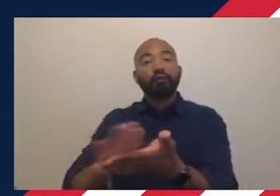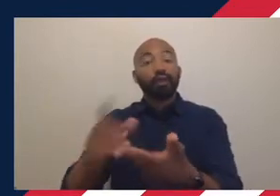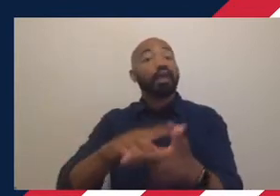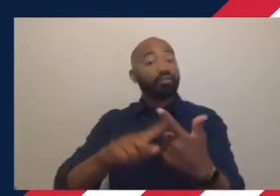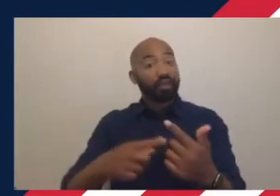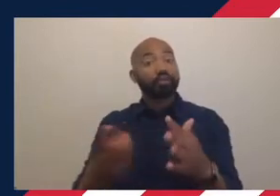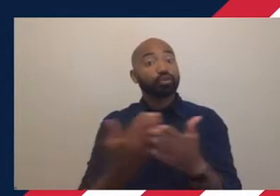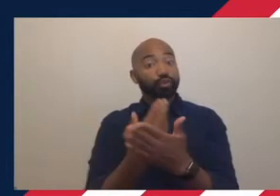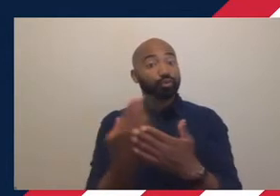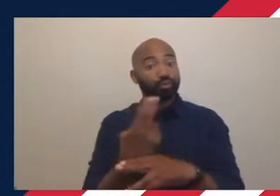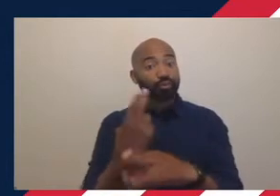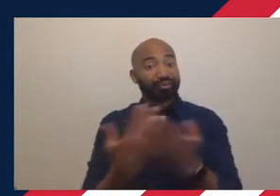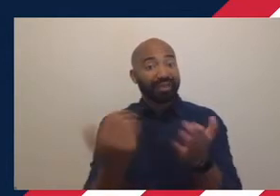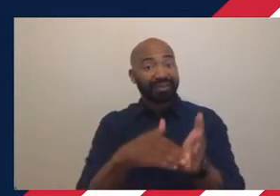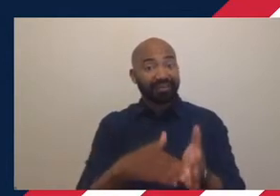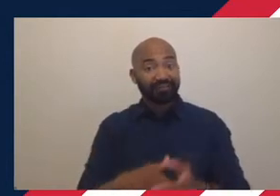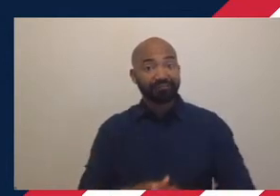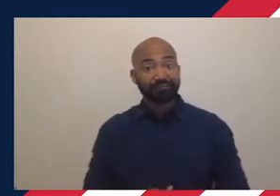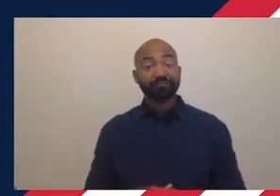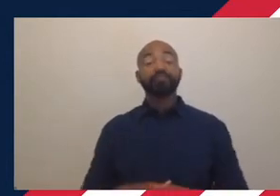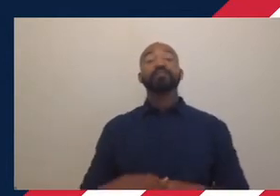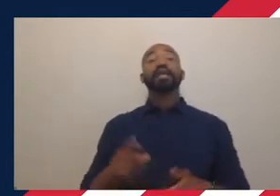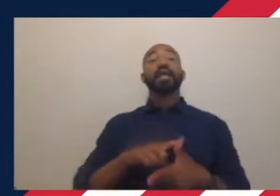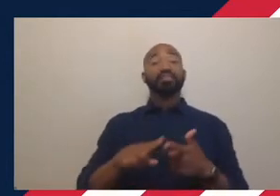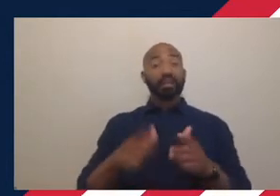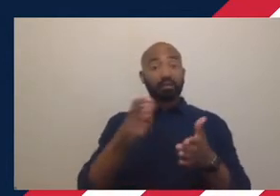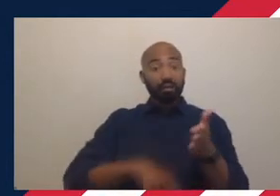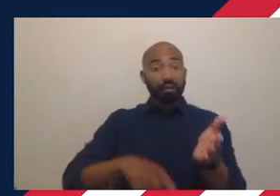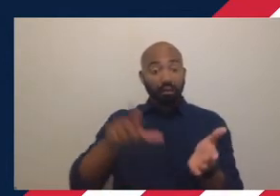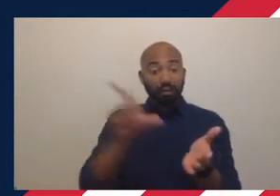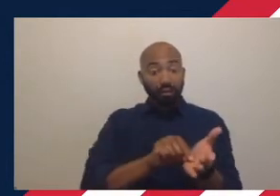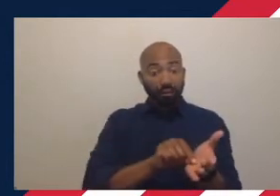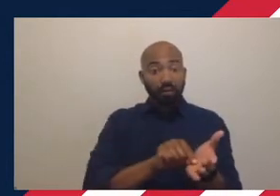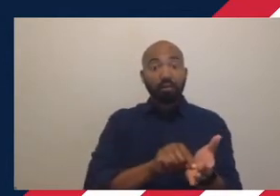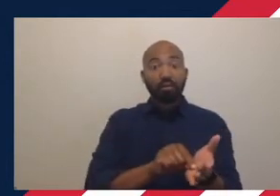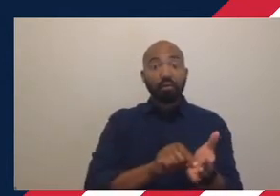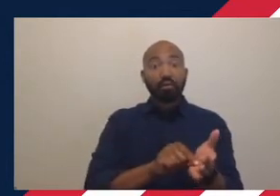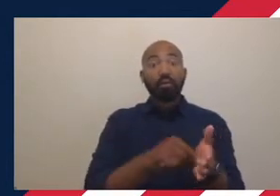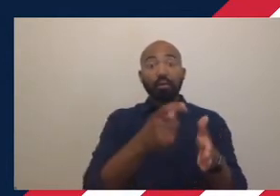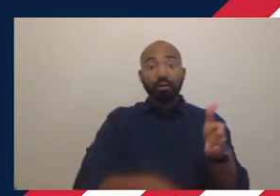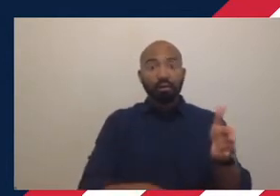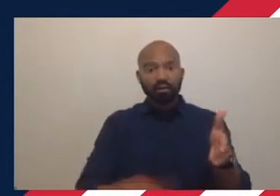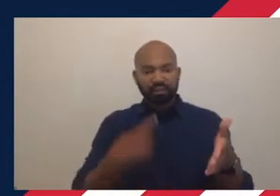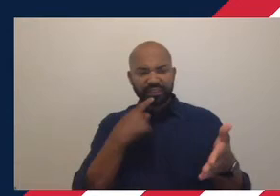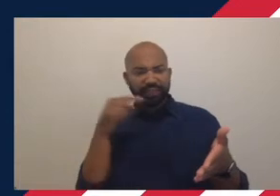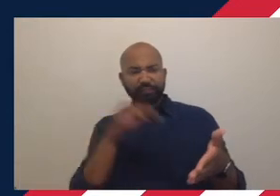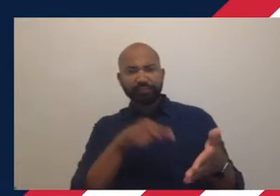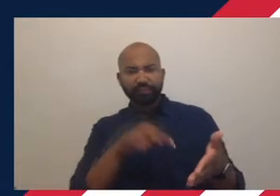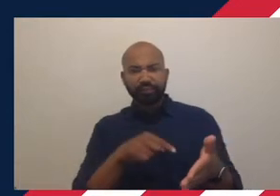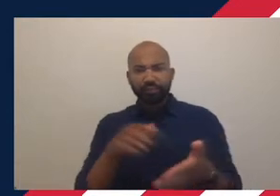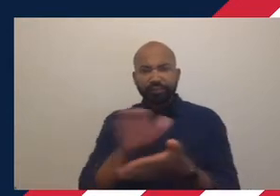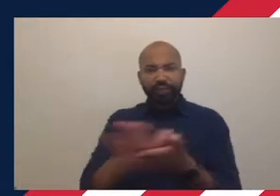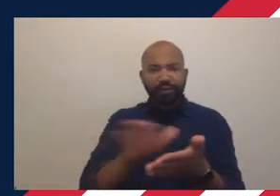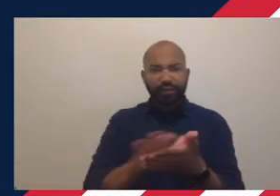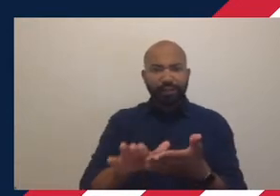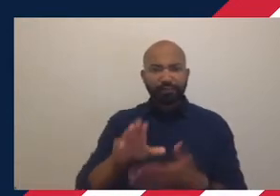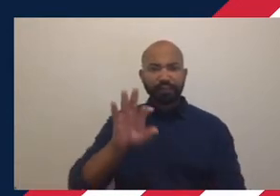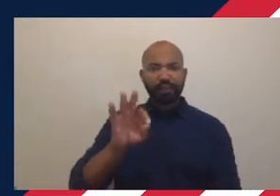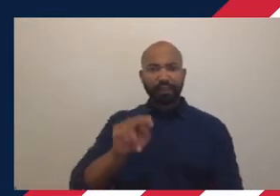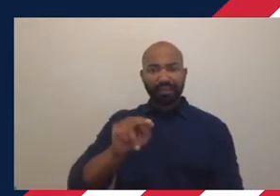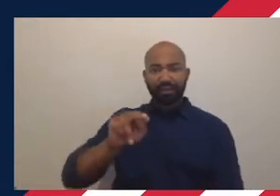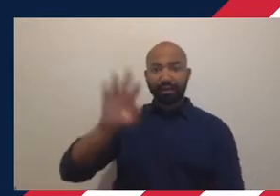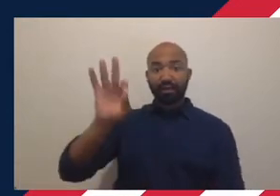that sanitizing N95 masks destroys their integrity. So they're not sure if that's destroying